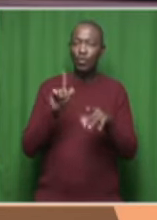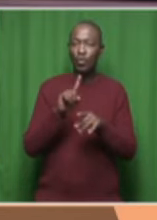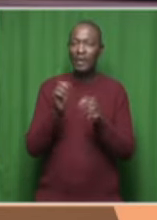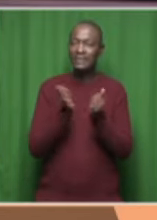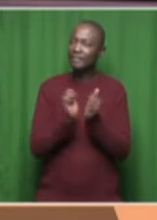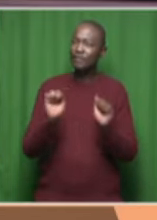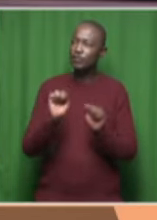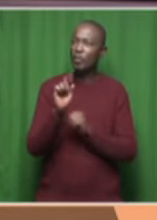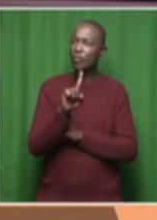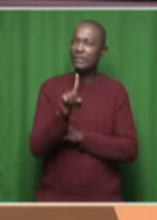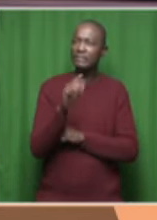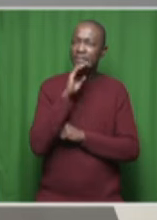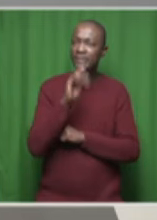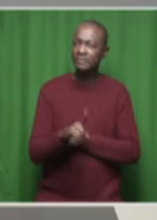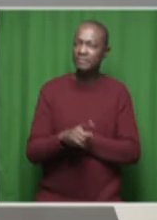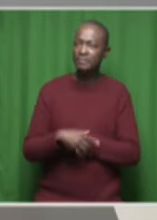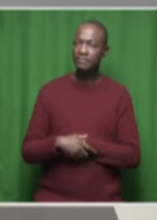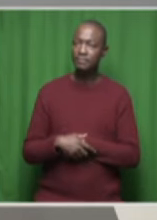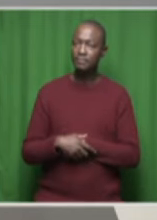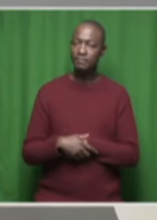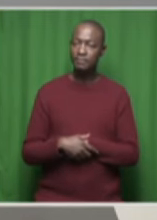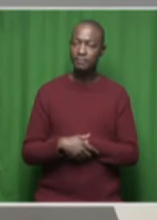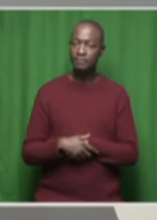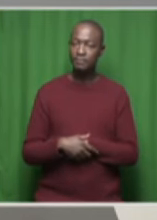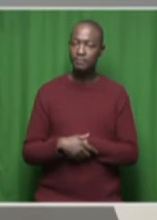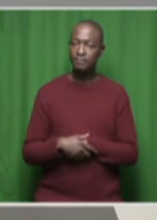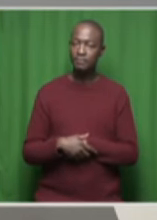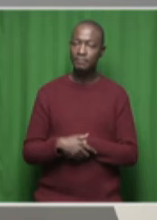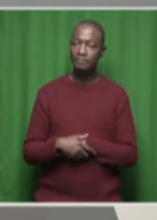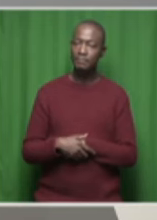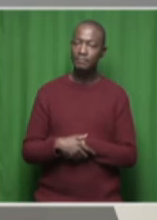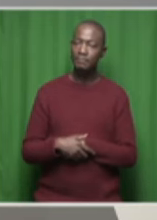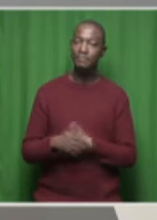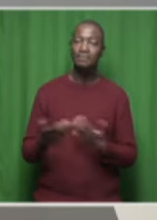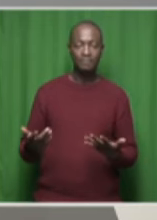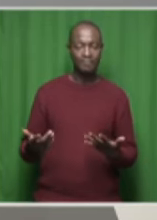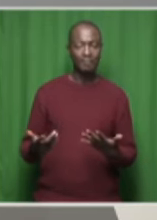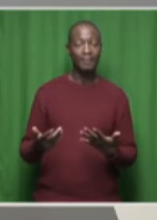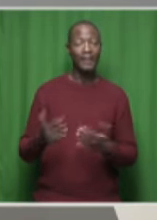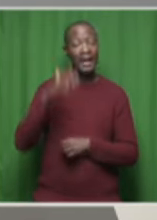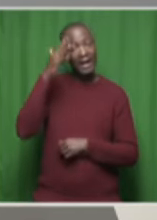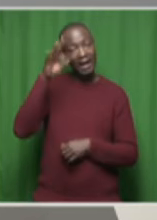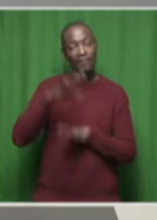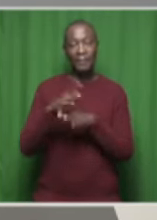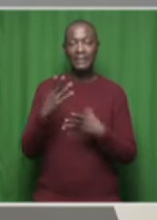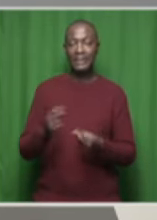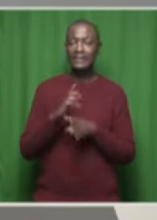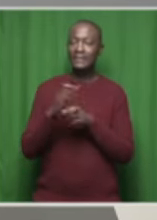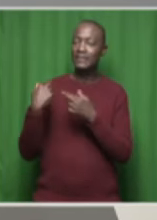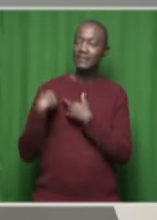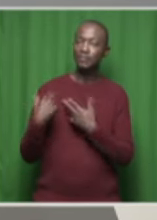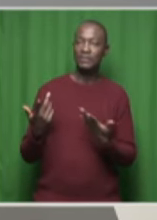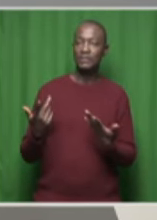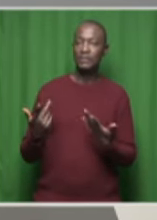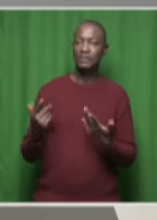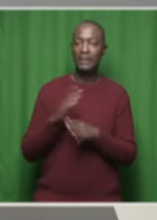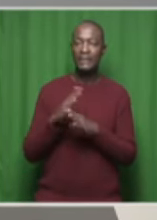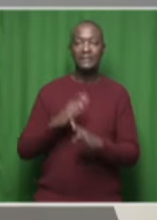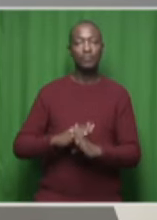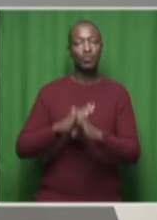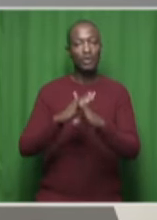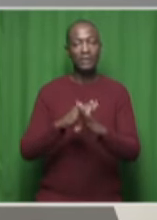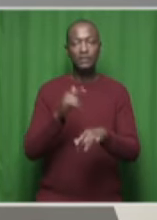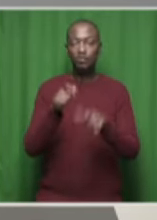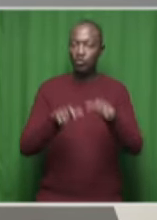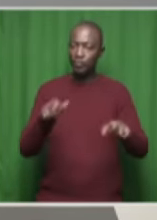is? Freedom is, you know, the state has basic responsibilities. One of those responsibilities is the protection of